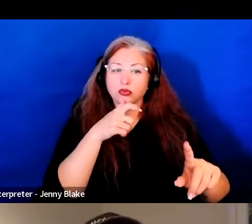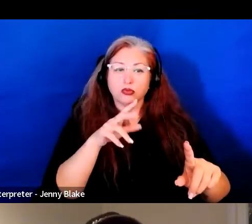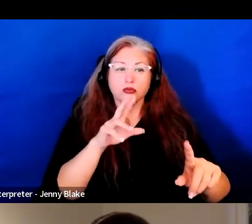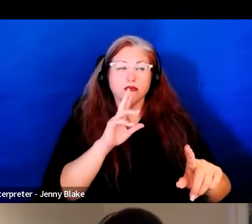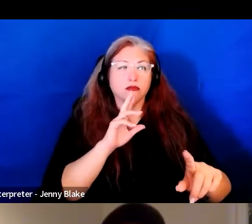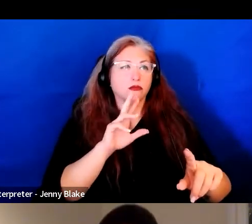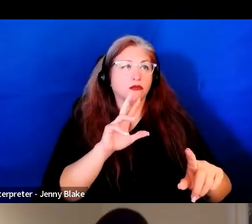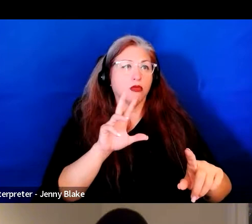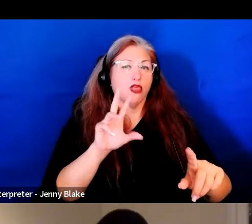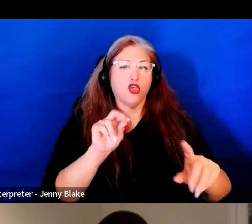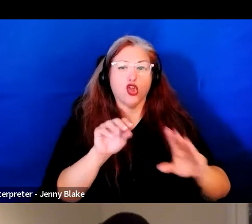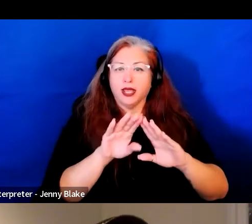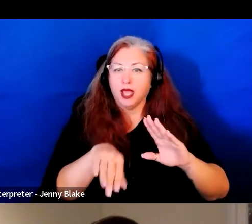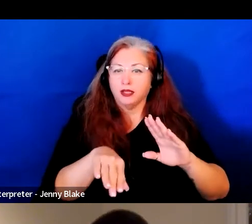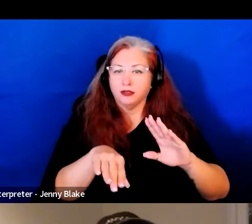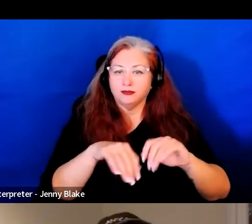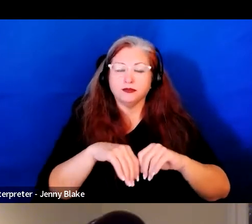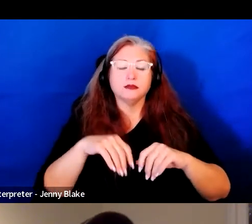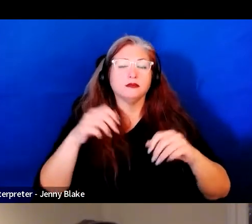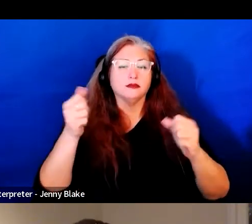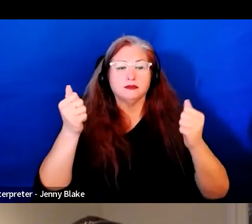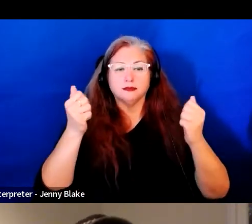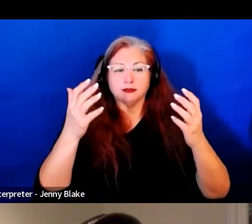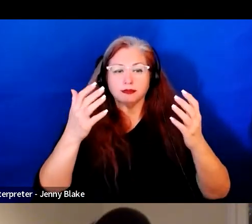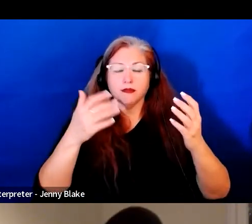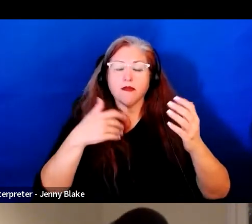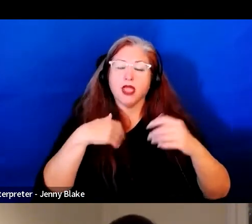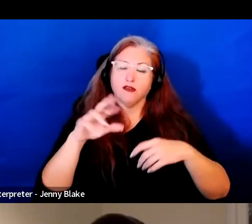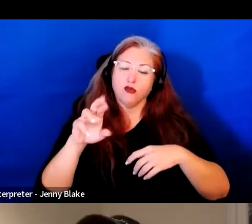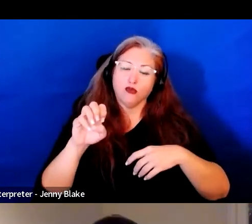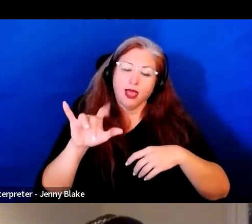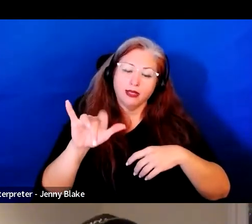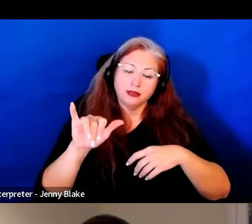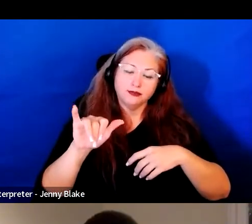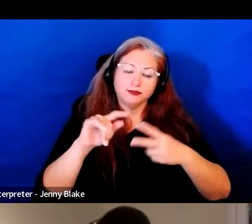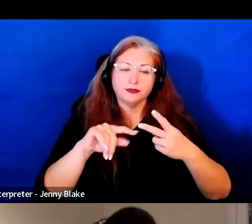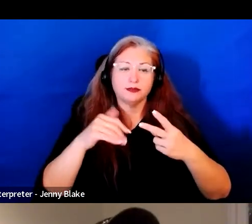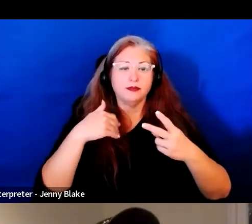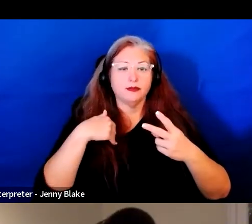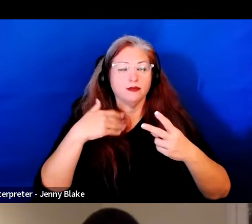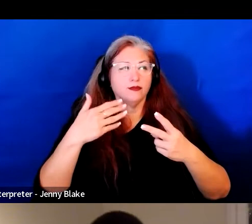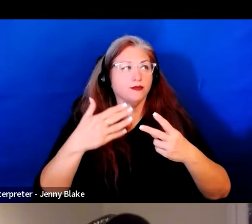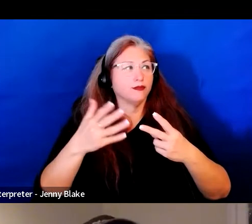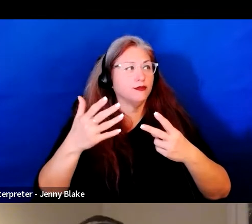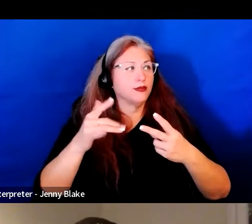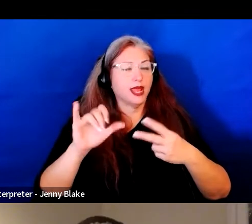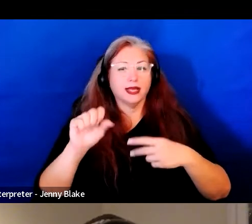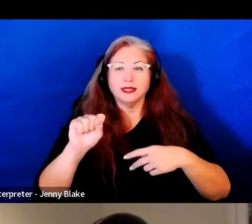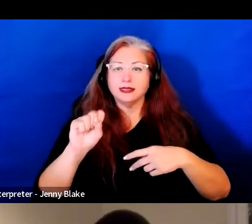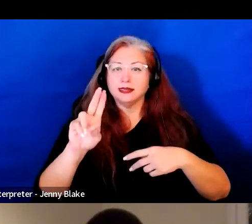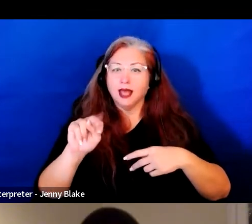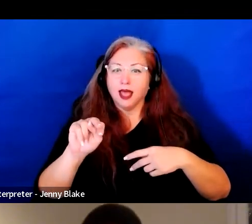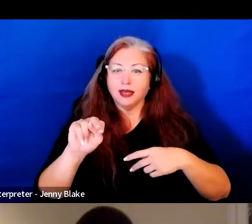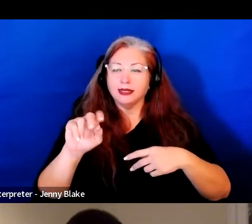30 and less. There's a lot of, you know, they do have reality stuff. They have stuff called like Son, Sex and